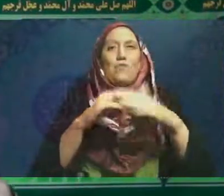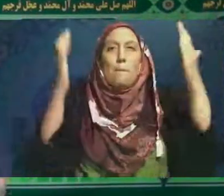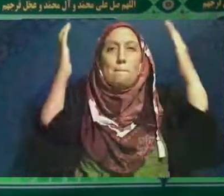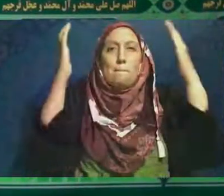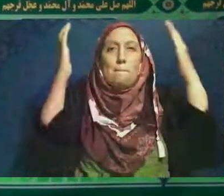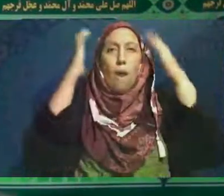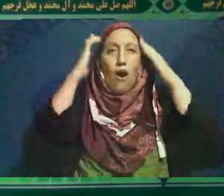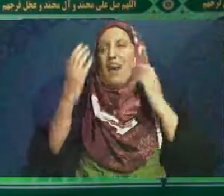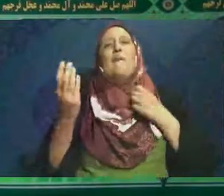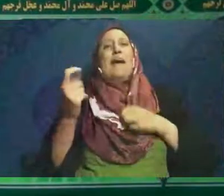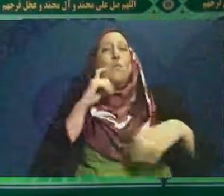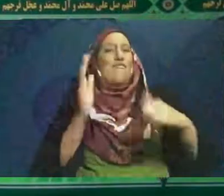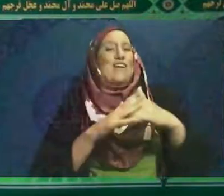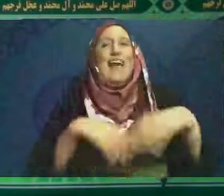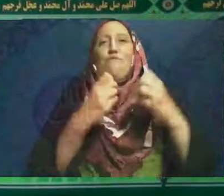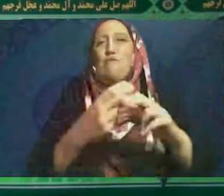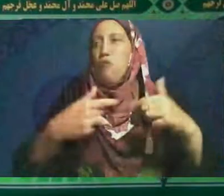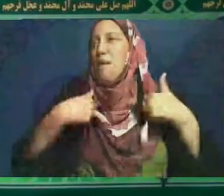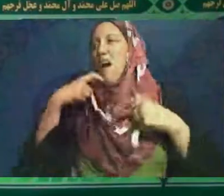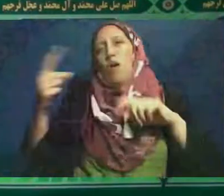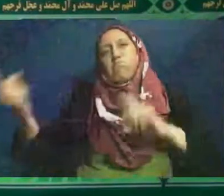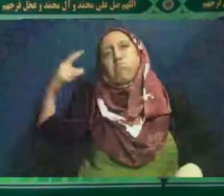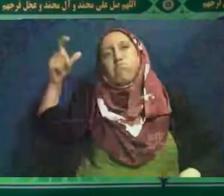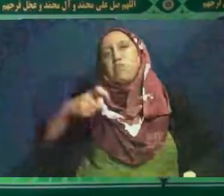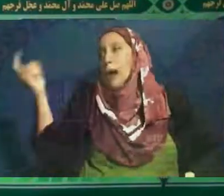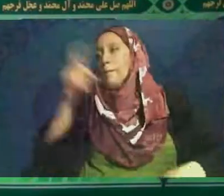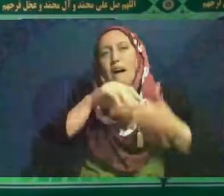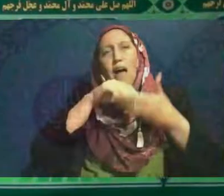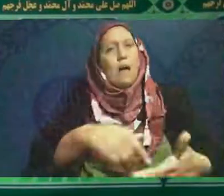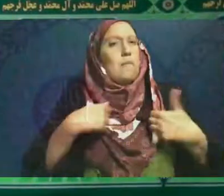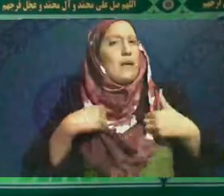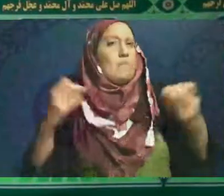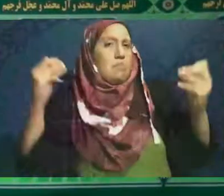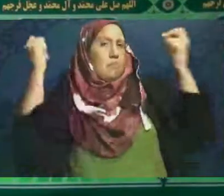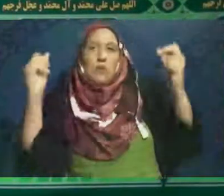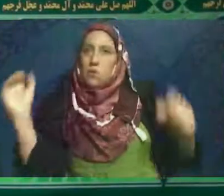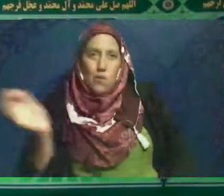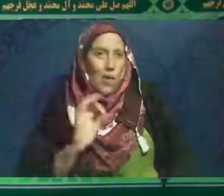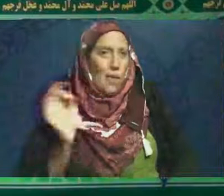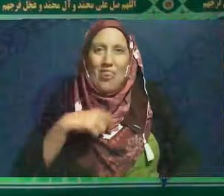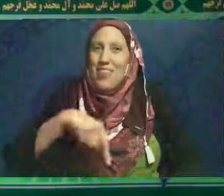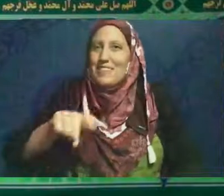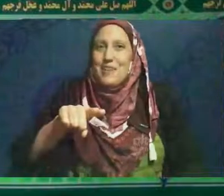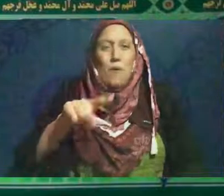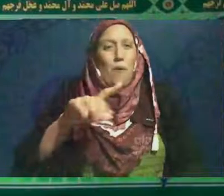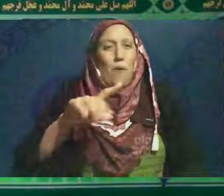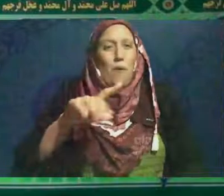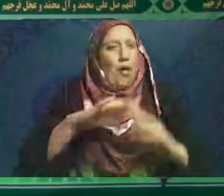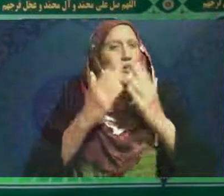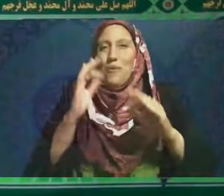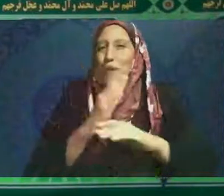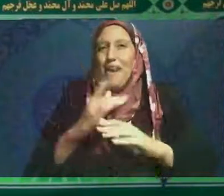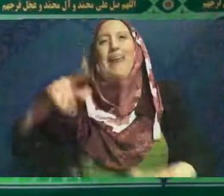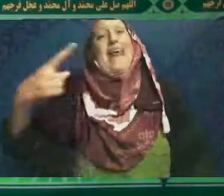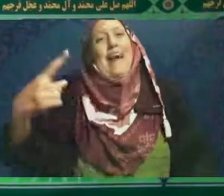relation between you and God, even in this world. That's why, for example, similarly, ayat that the Almighty God is denoting